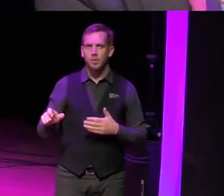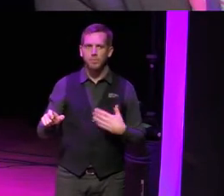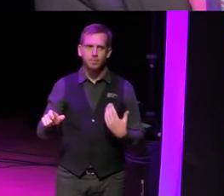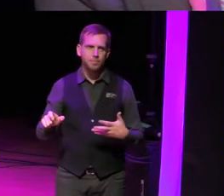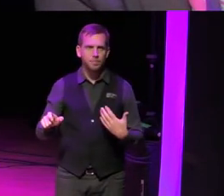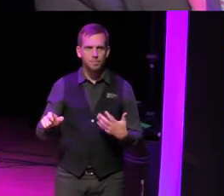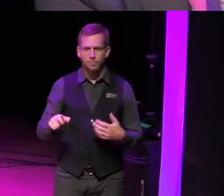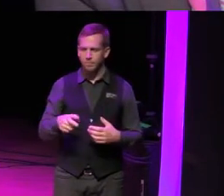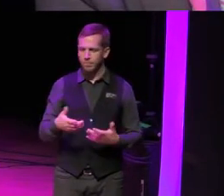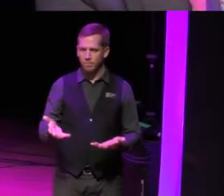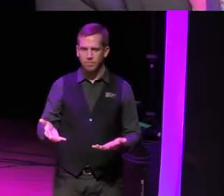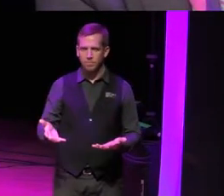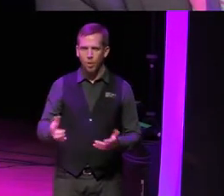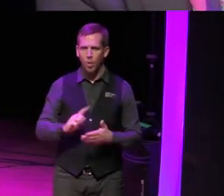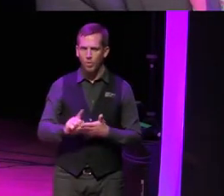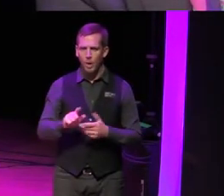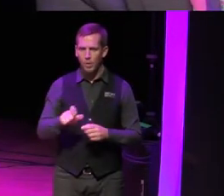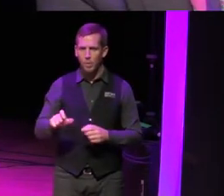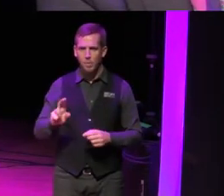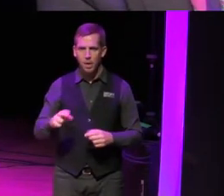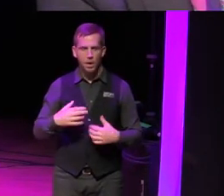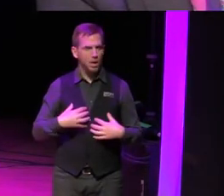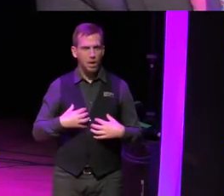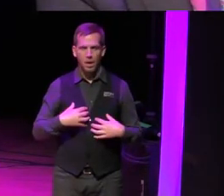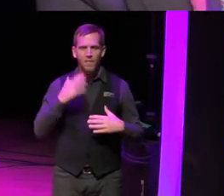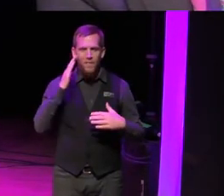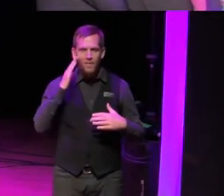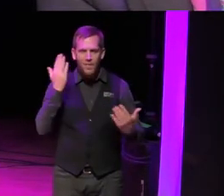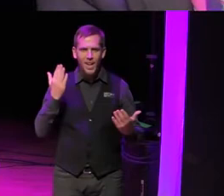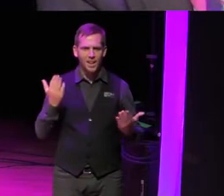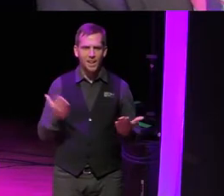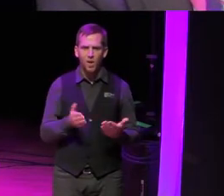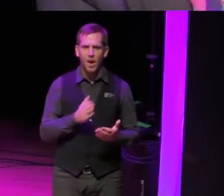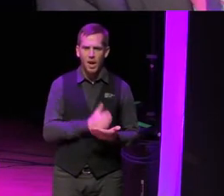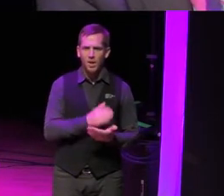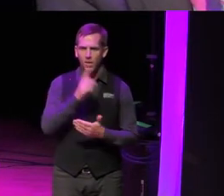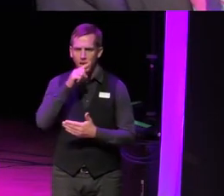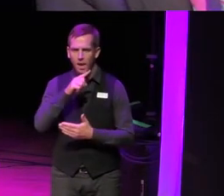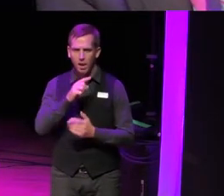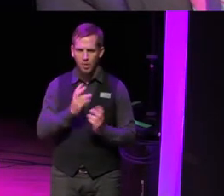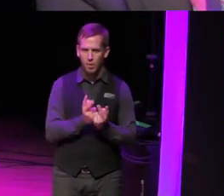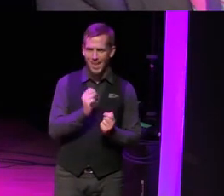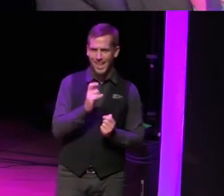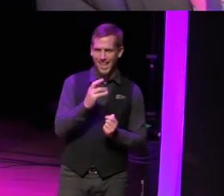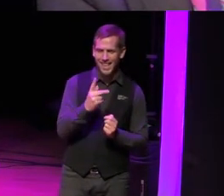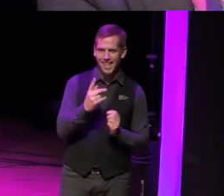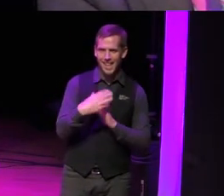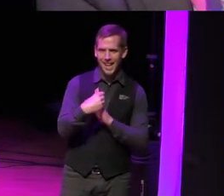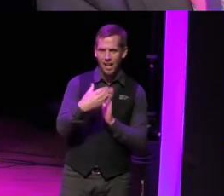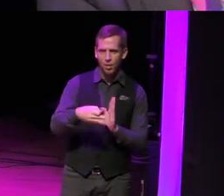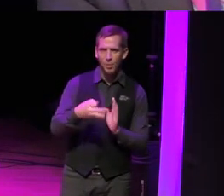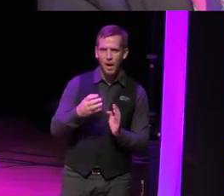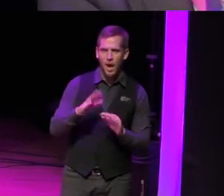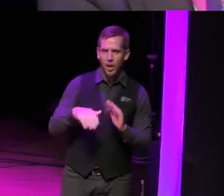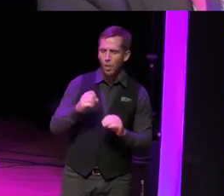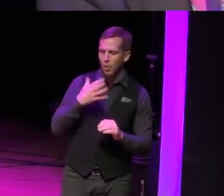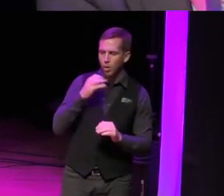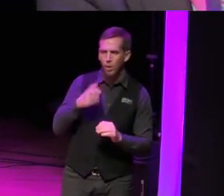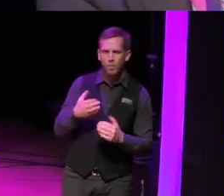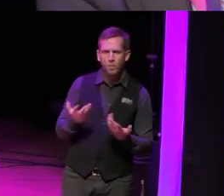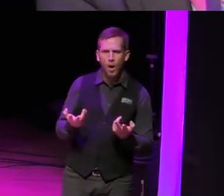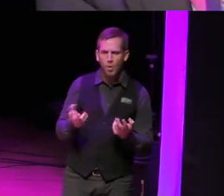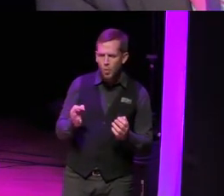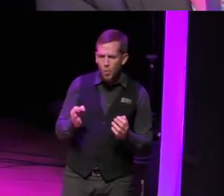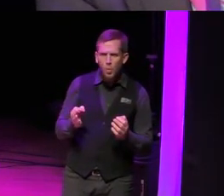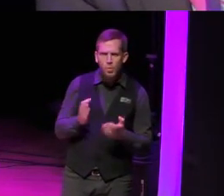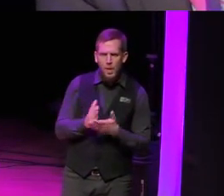sometimes people don't even know what's the right thing. So the ethical leadership training would tell people, how do we define what's right?